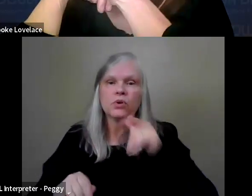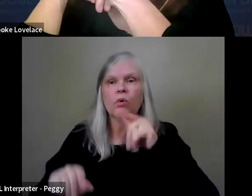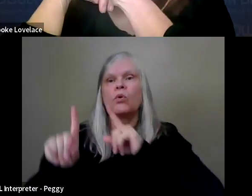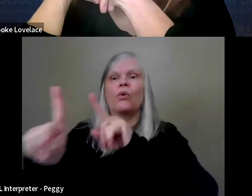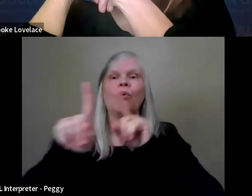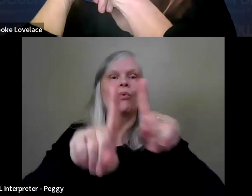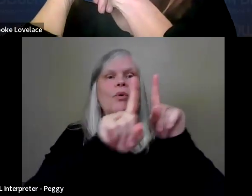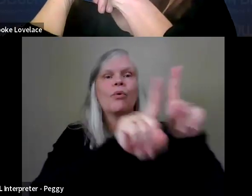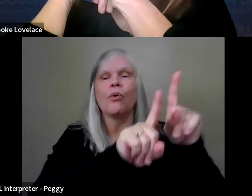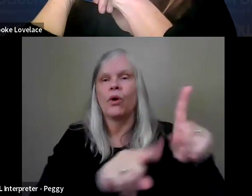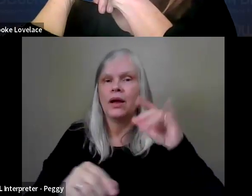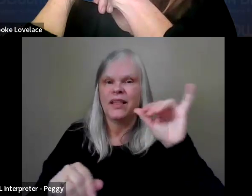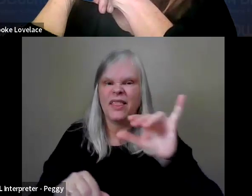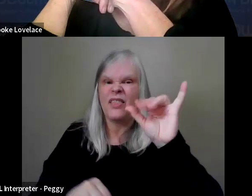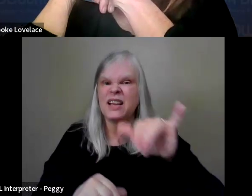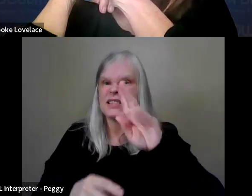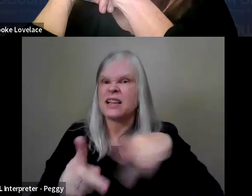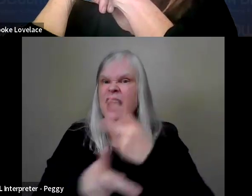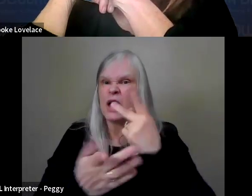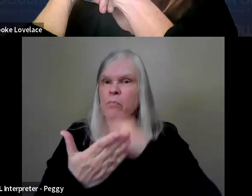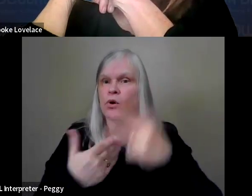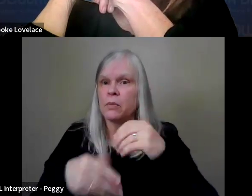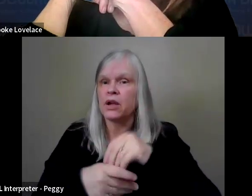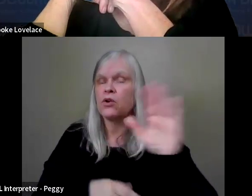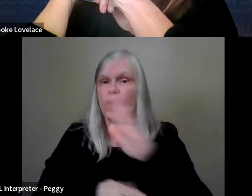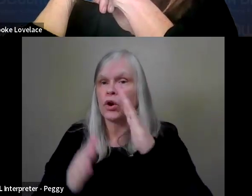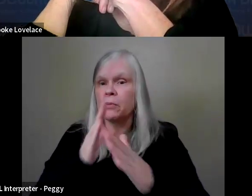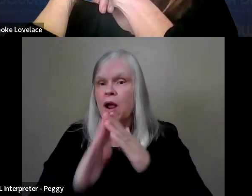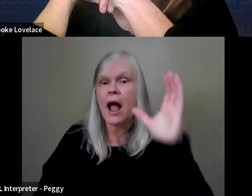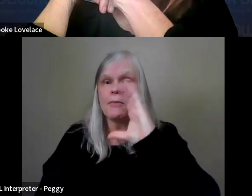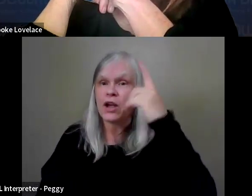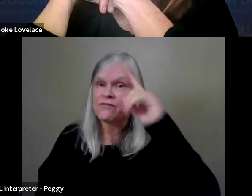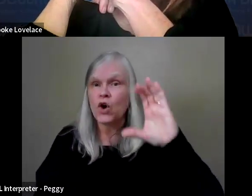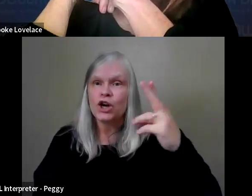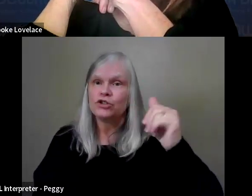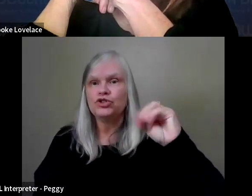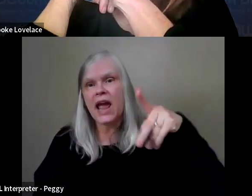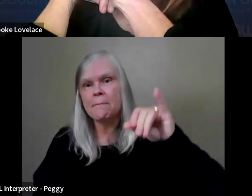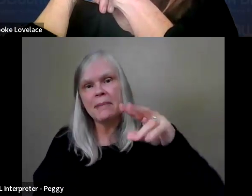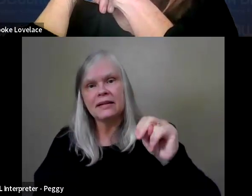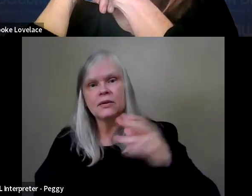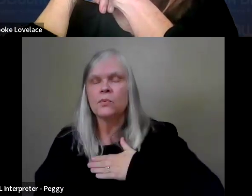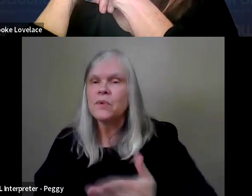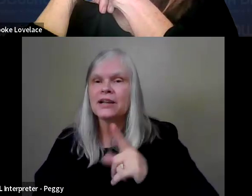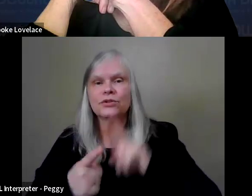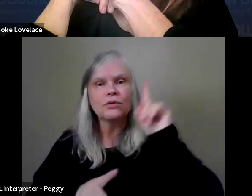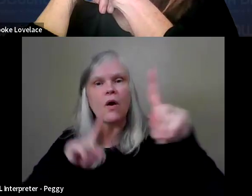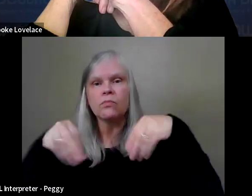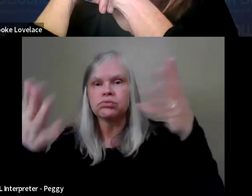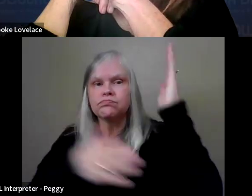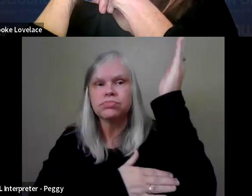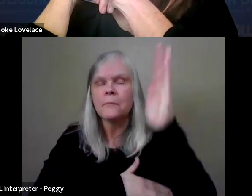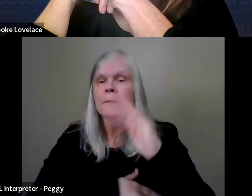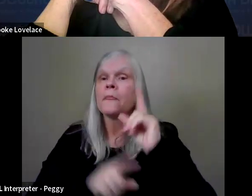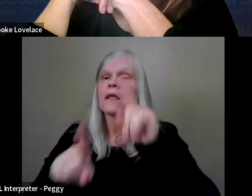do this program in your community. I'm always looking for more champions. So you're welcome to go to our website or